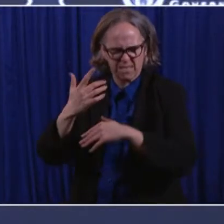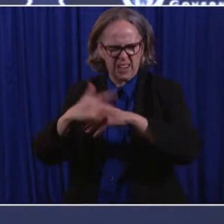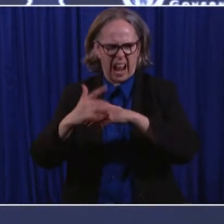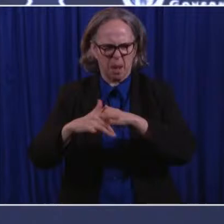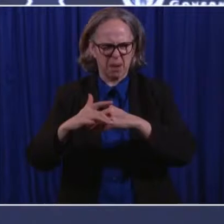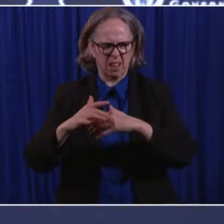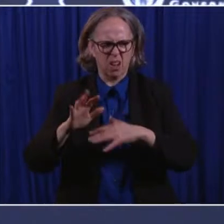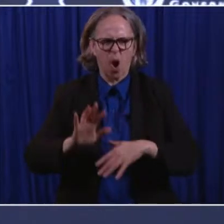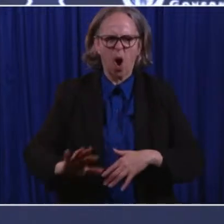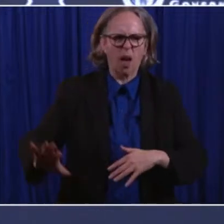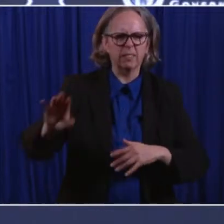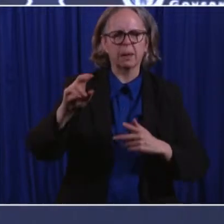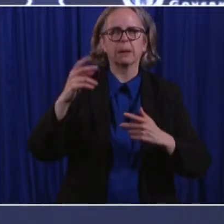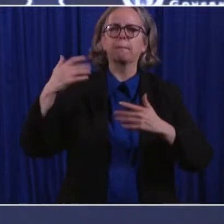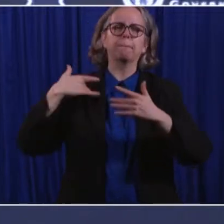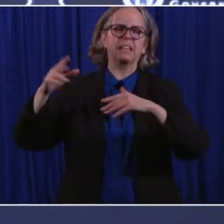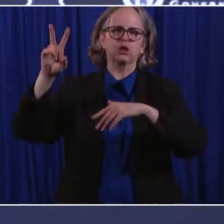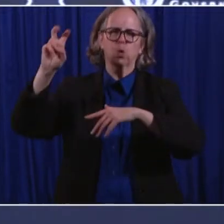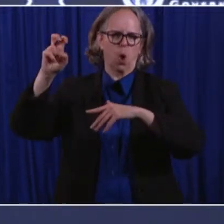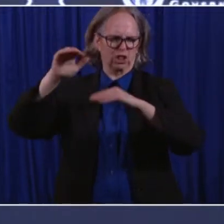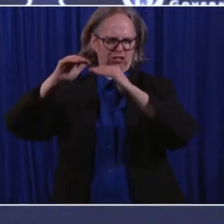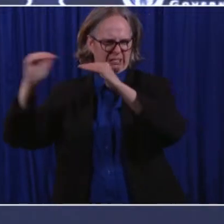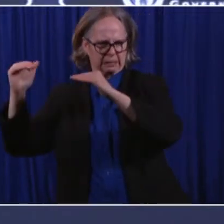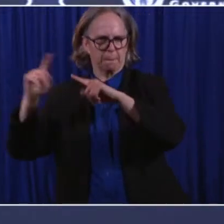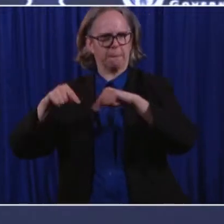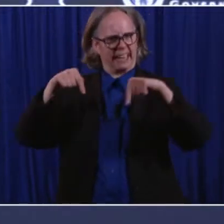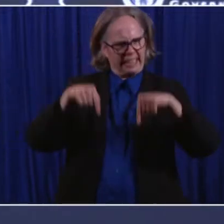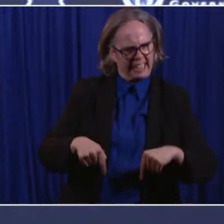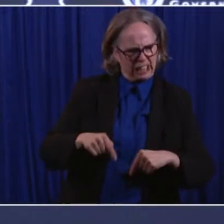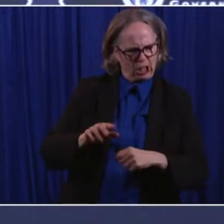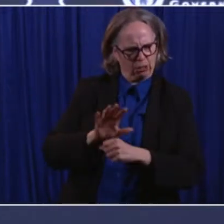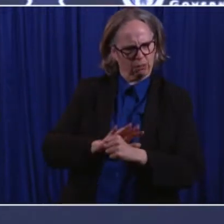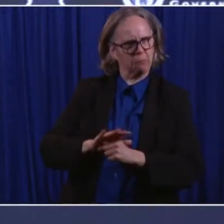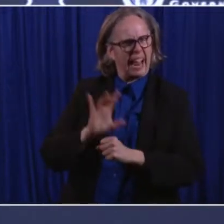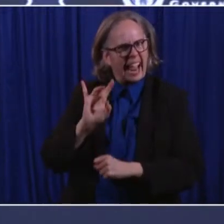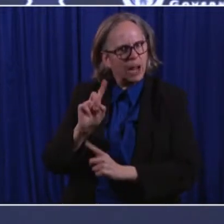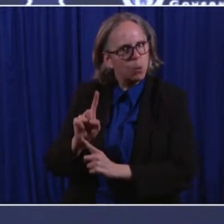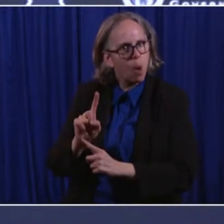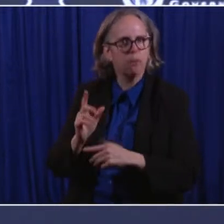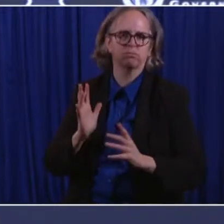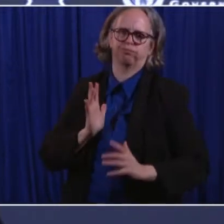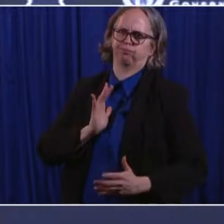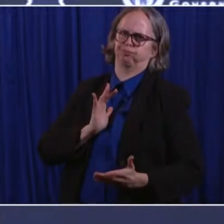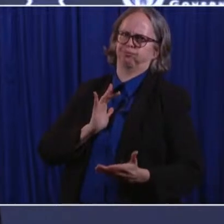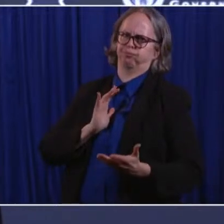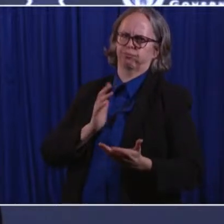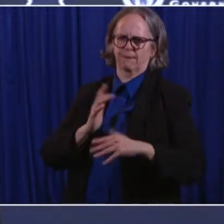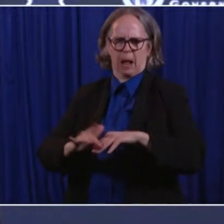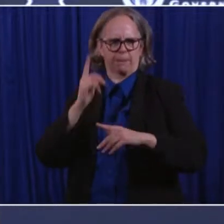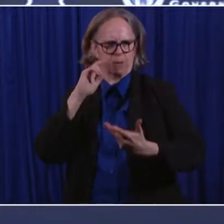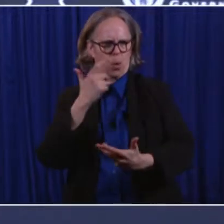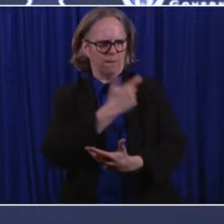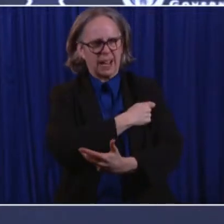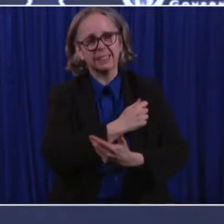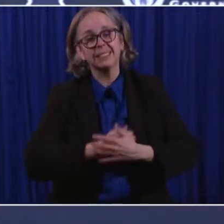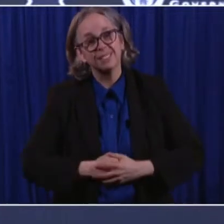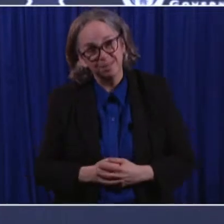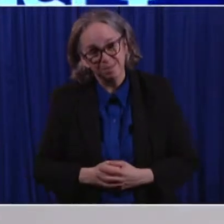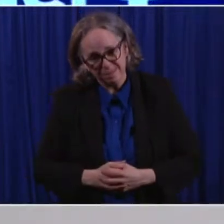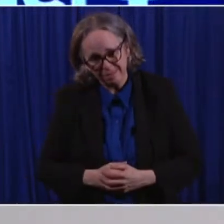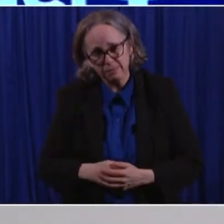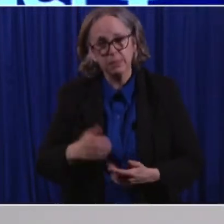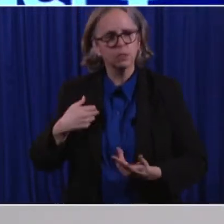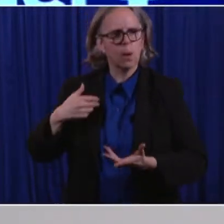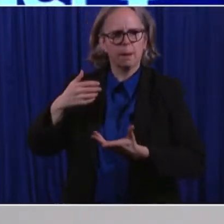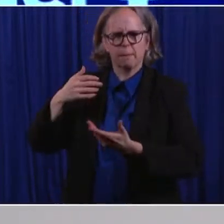Fran, who keeps checking these things out to see even though we have our shots, she's trying to see exactly what's going on. She says yours is very easy to use.